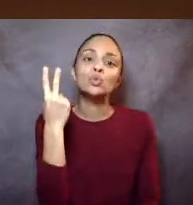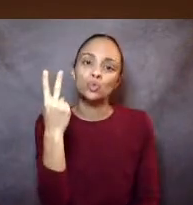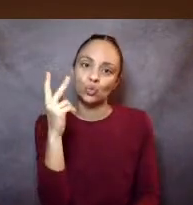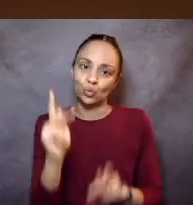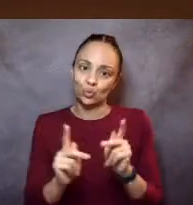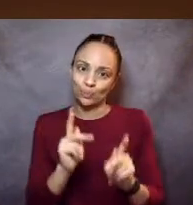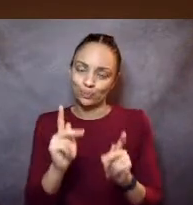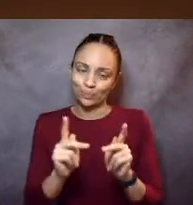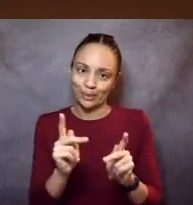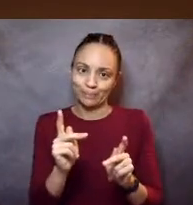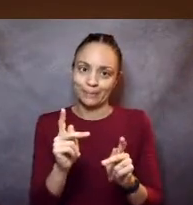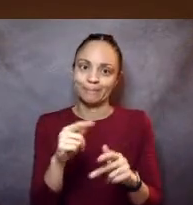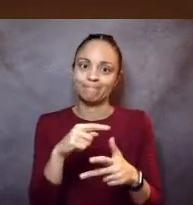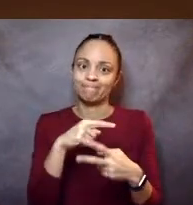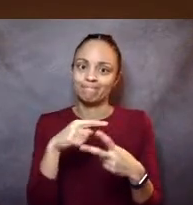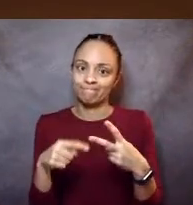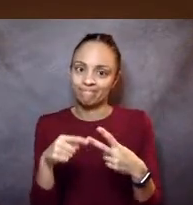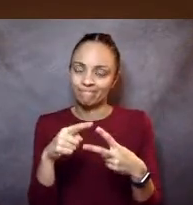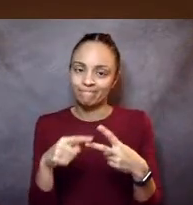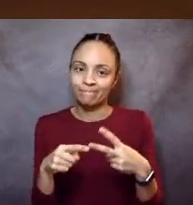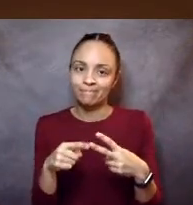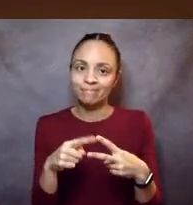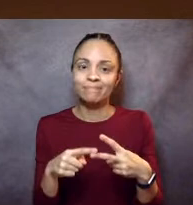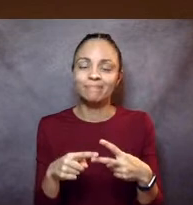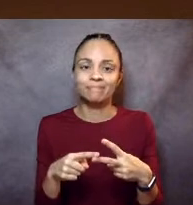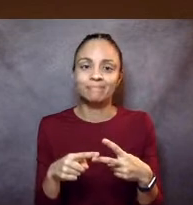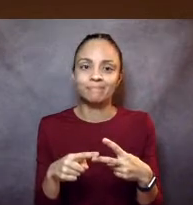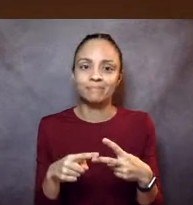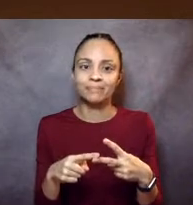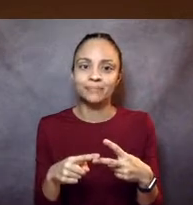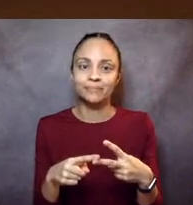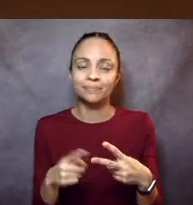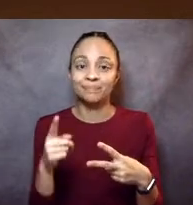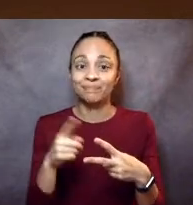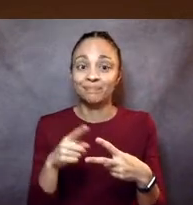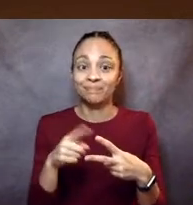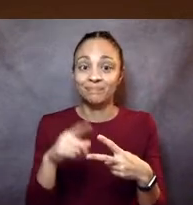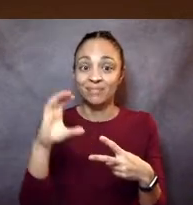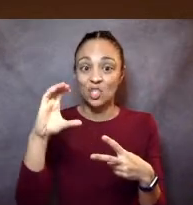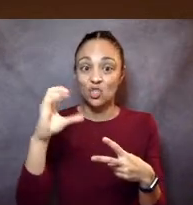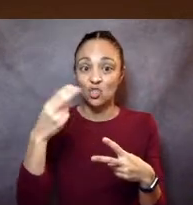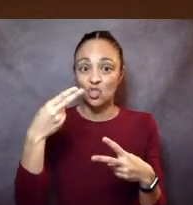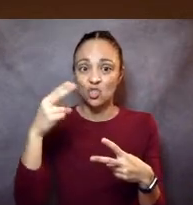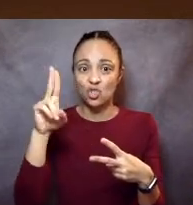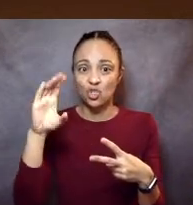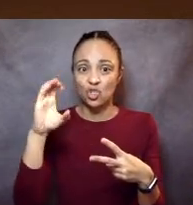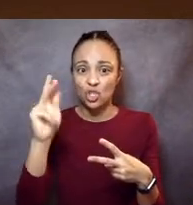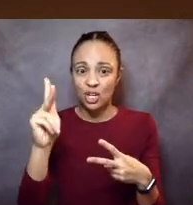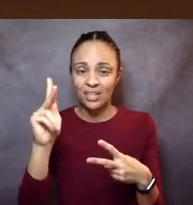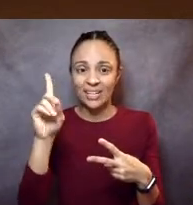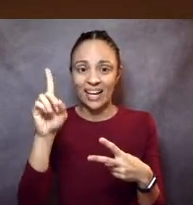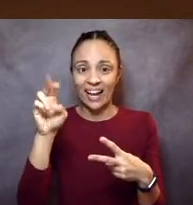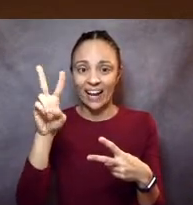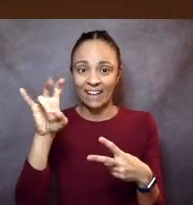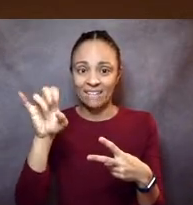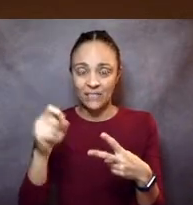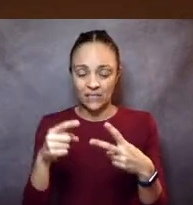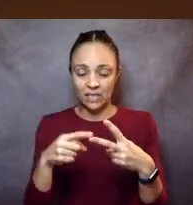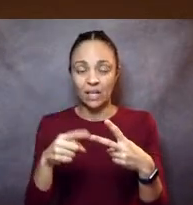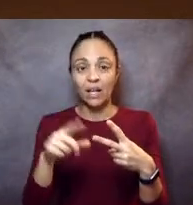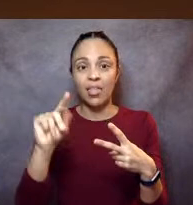More, but there are two people who really instigated that. Baba Chuck Davis and the late, great Thelma Hill.